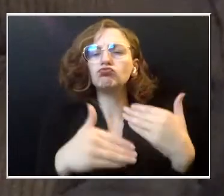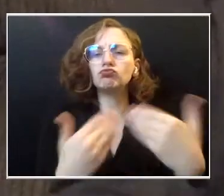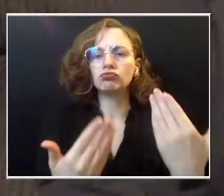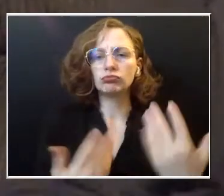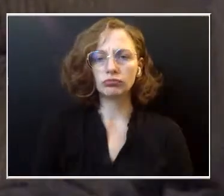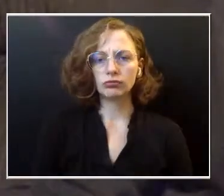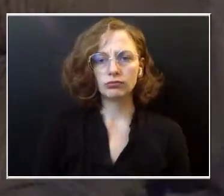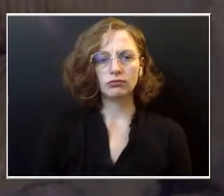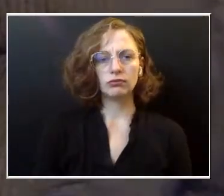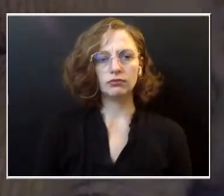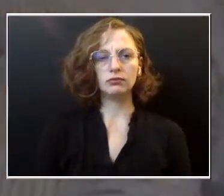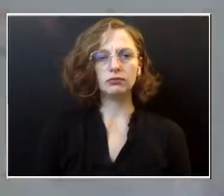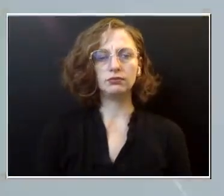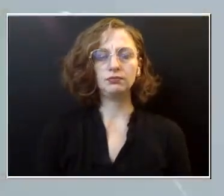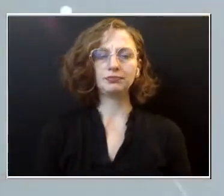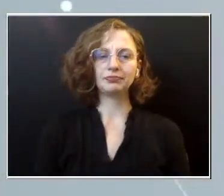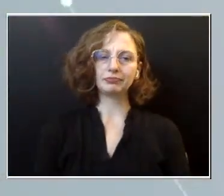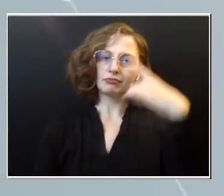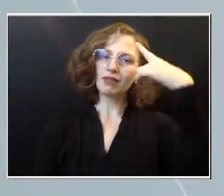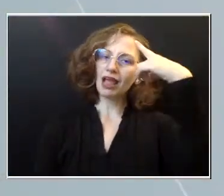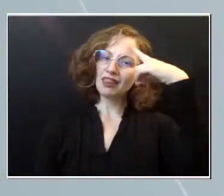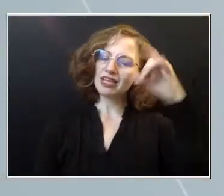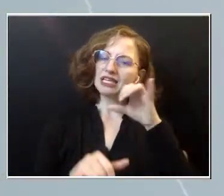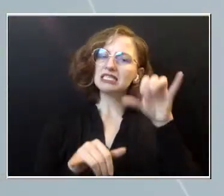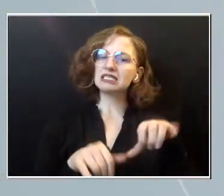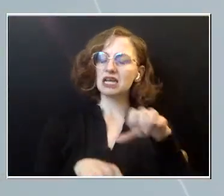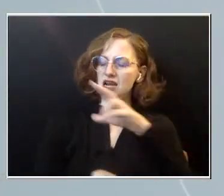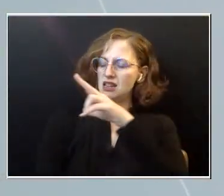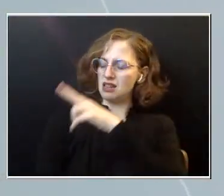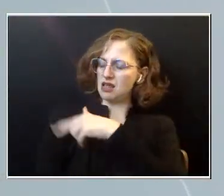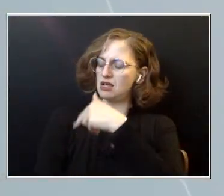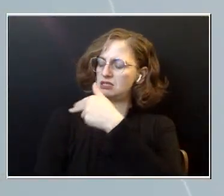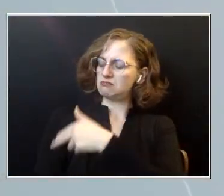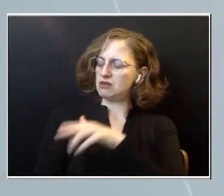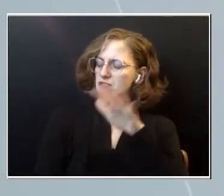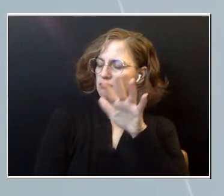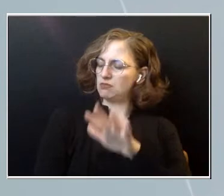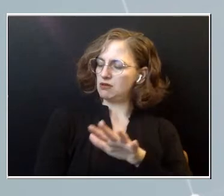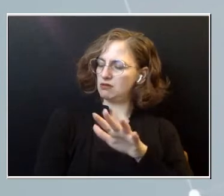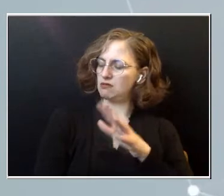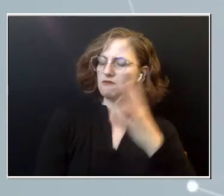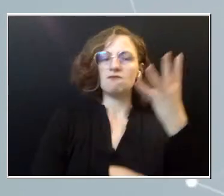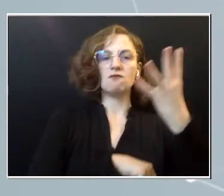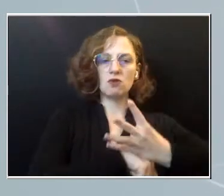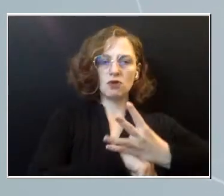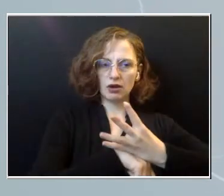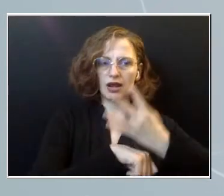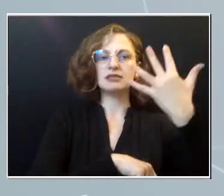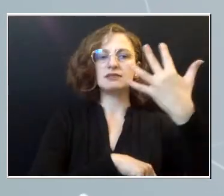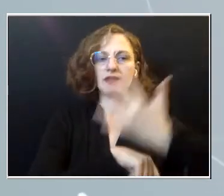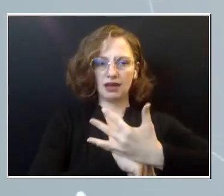I believe he was in the hospital for about 4 or 5 more days after the surgery.